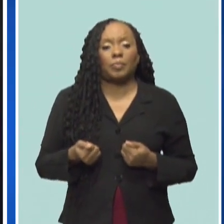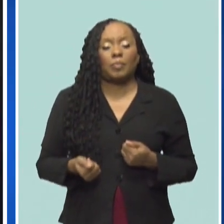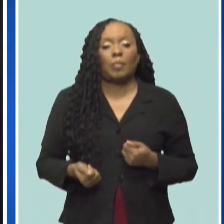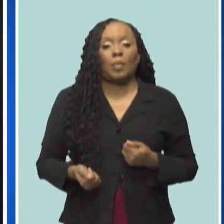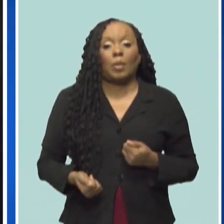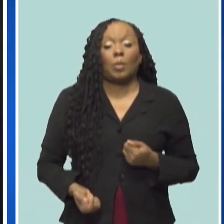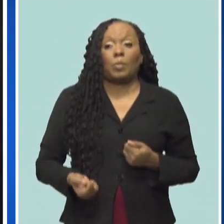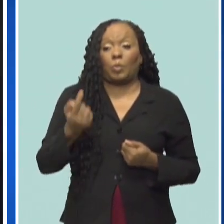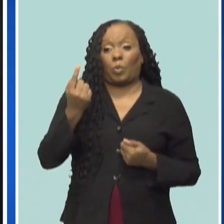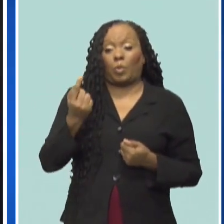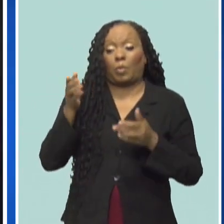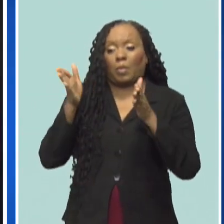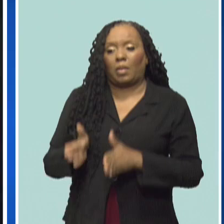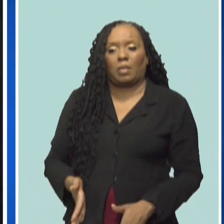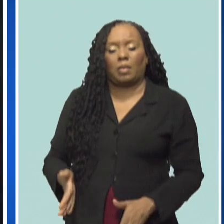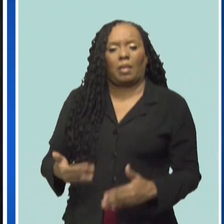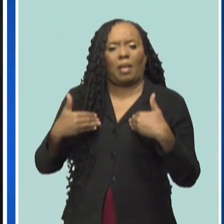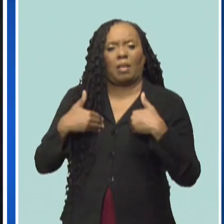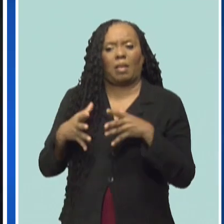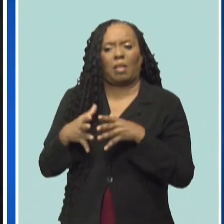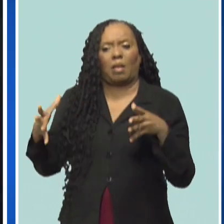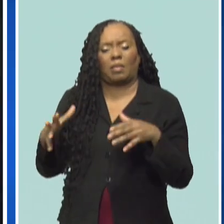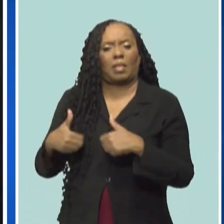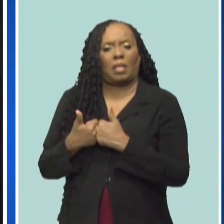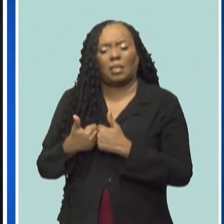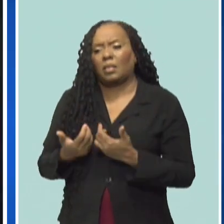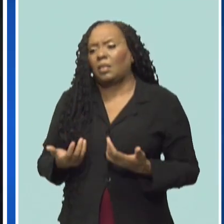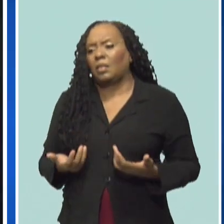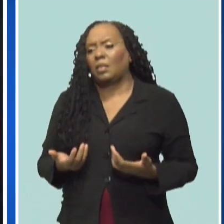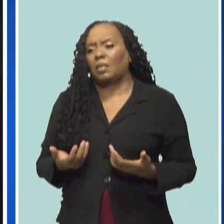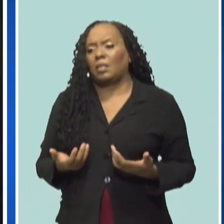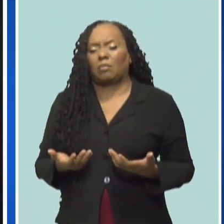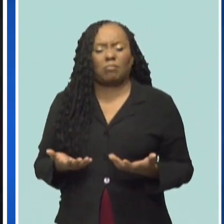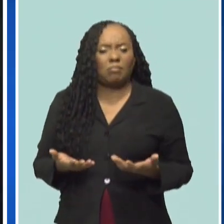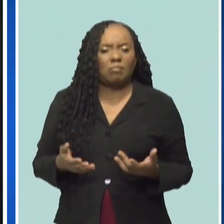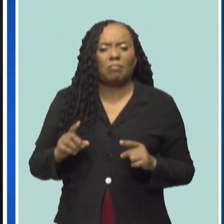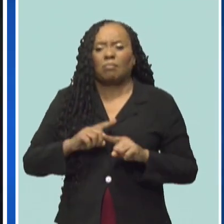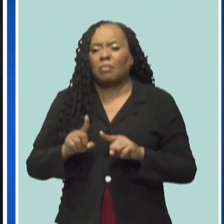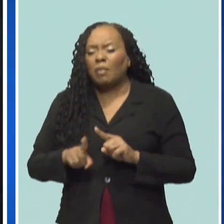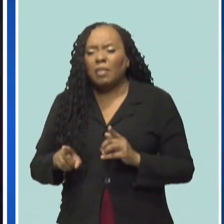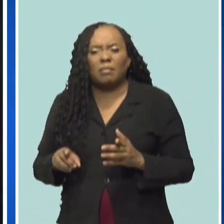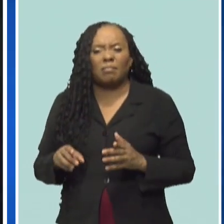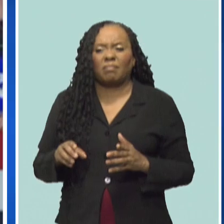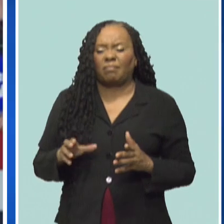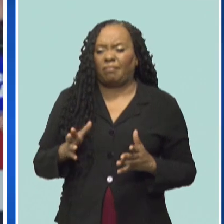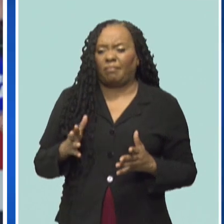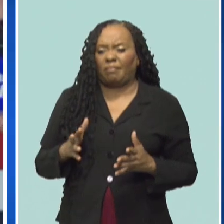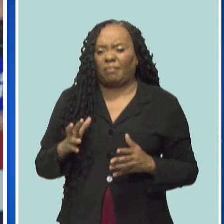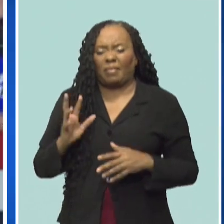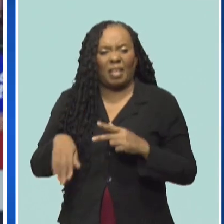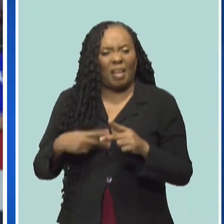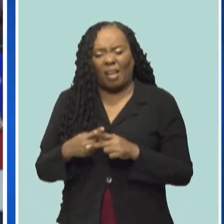there have been several challenges of a moral nature, financial, otherwise, but he has, notwithstanding that, he is